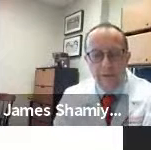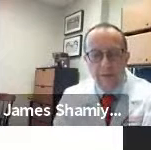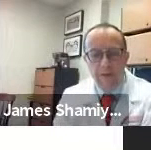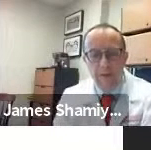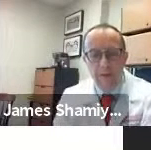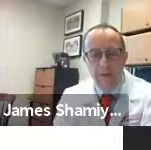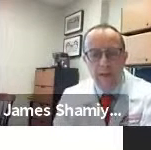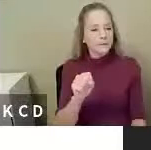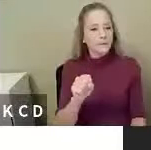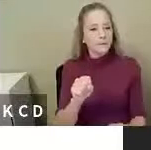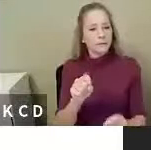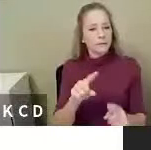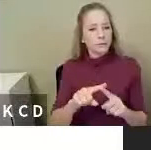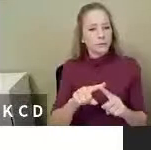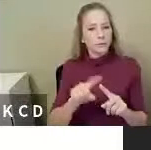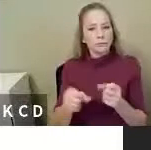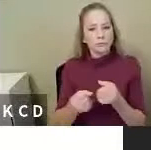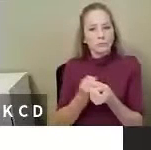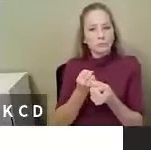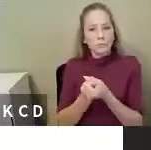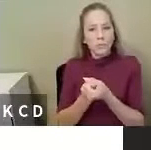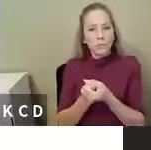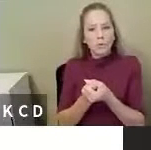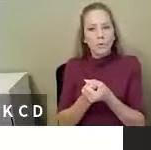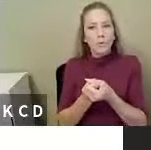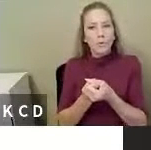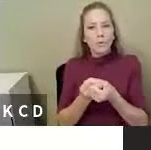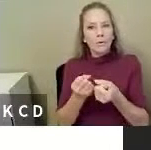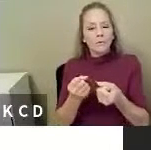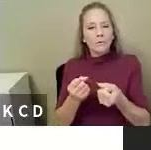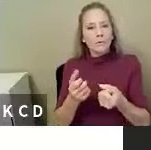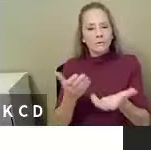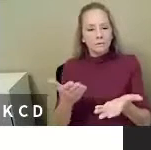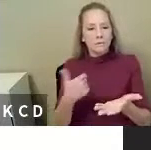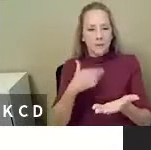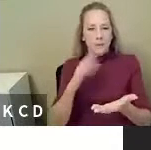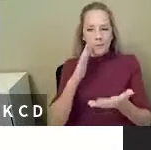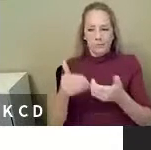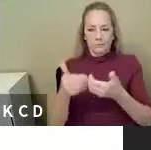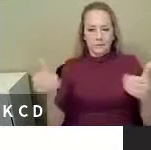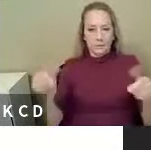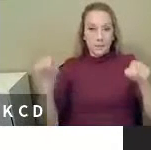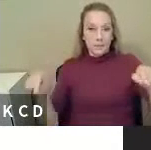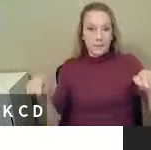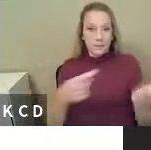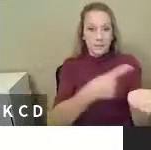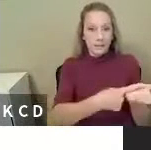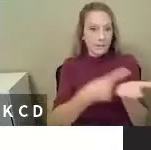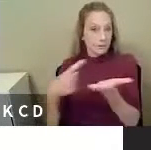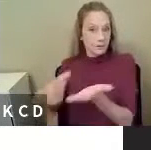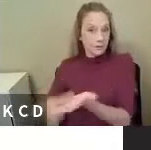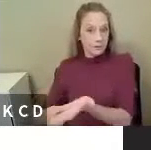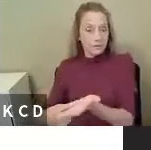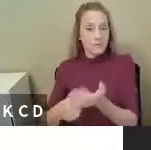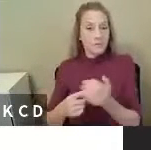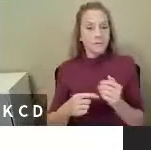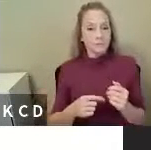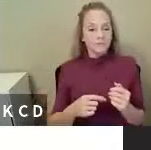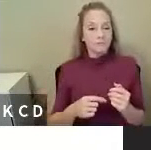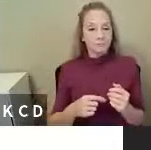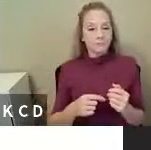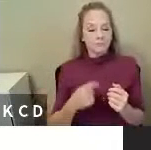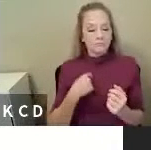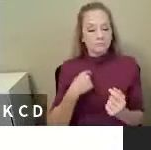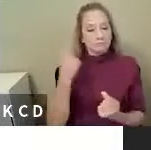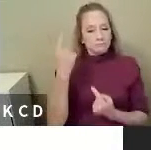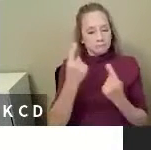backstop for this. And so I'll address that separately. The one that as I thought about it, I